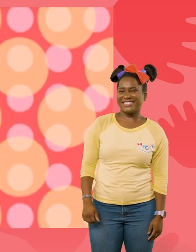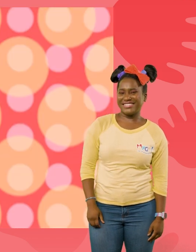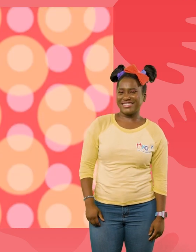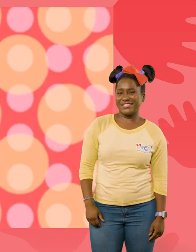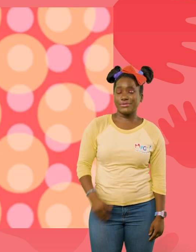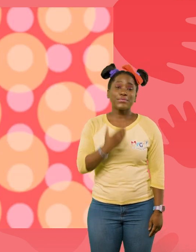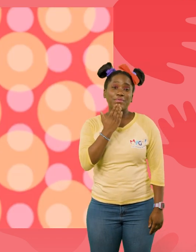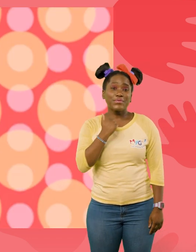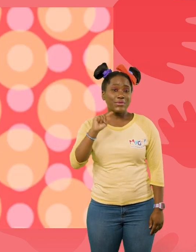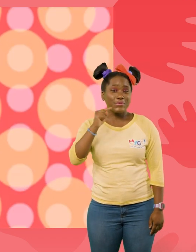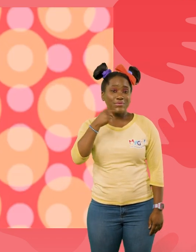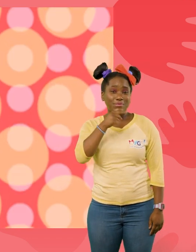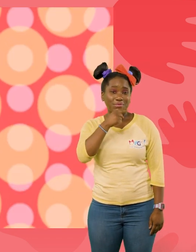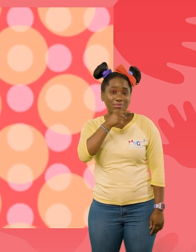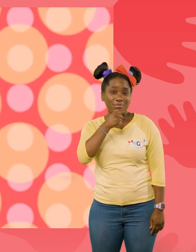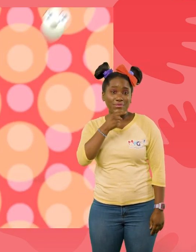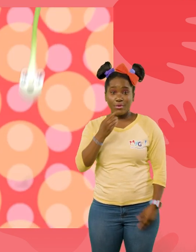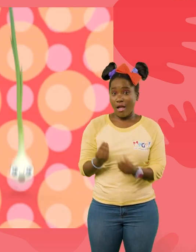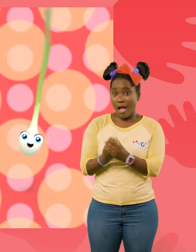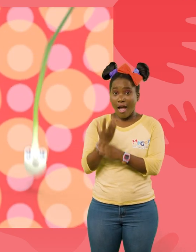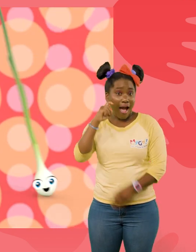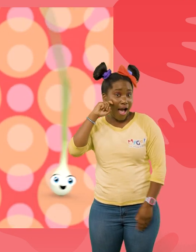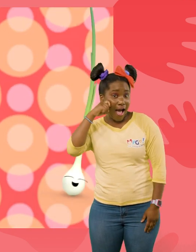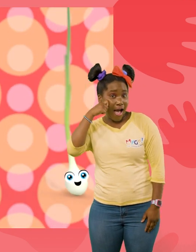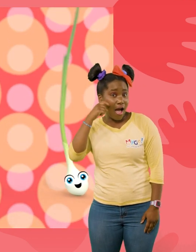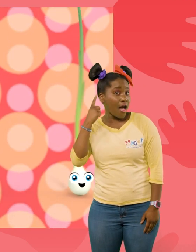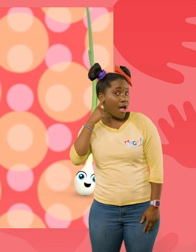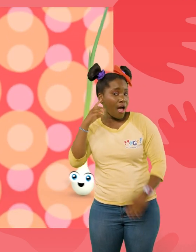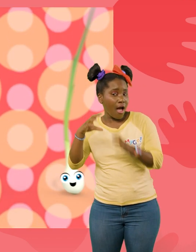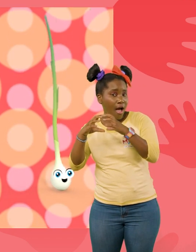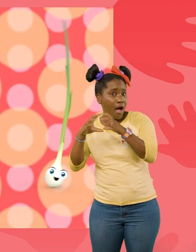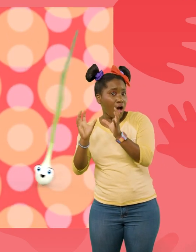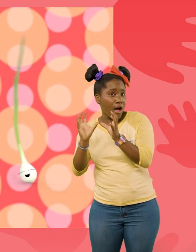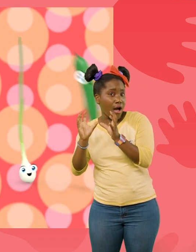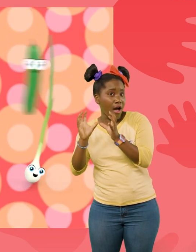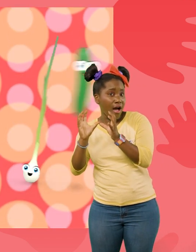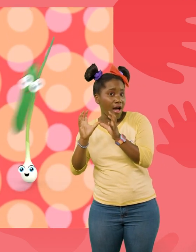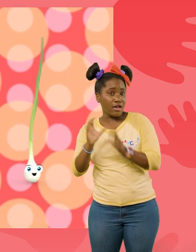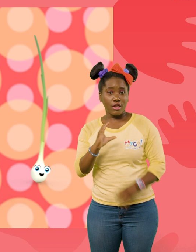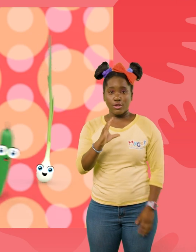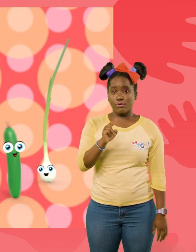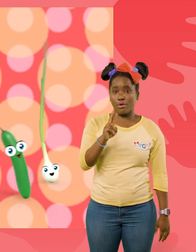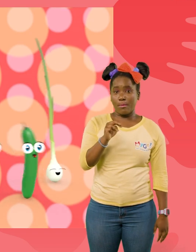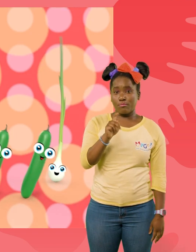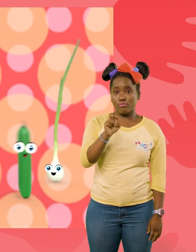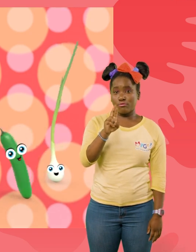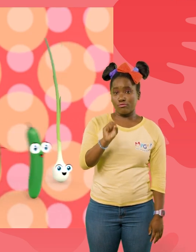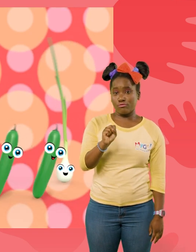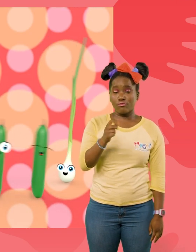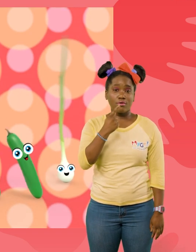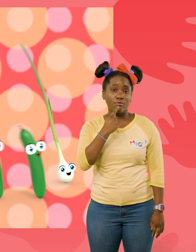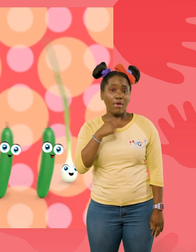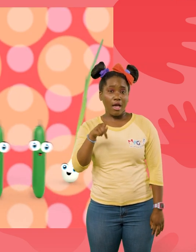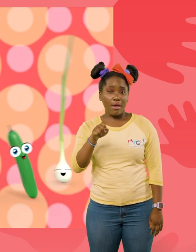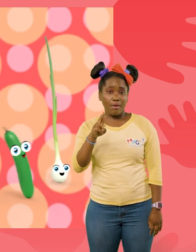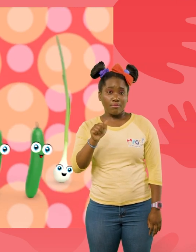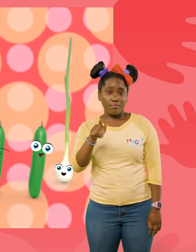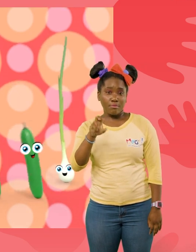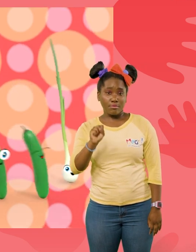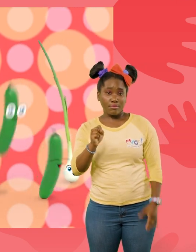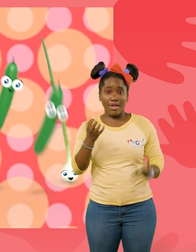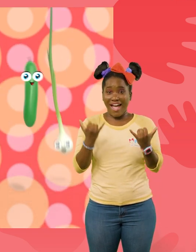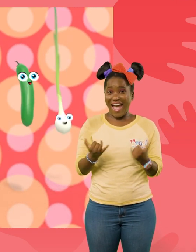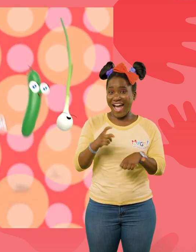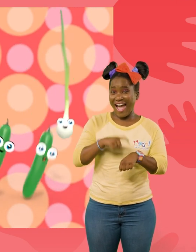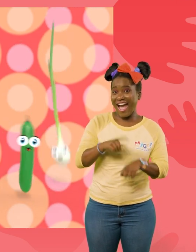vegetables. Sweet corn and spring onion. Hear the cabbage crunch. Cucumbers, red peppers.